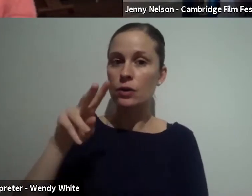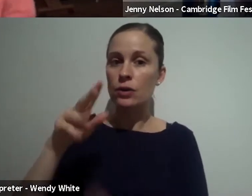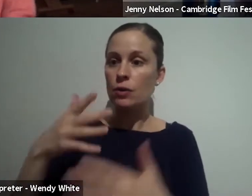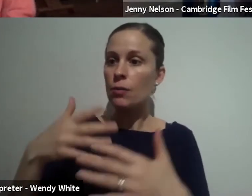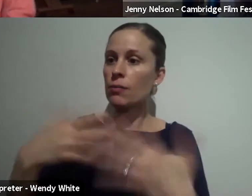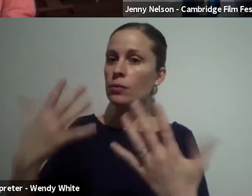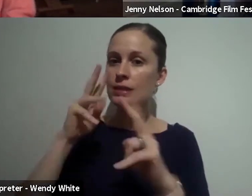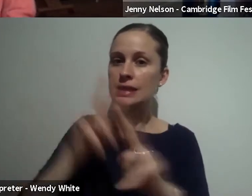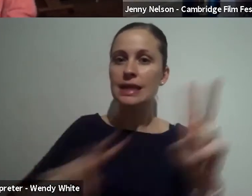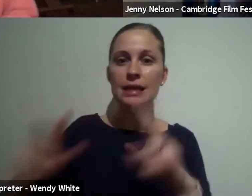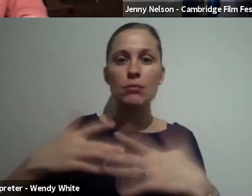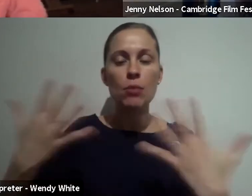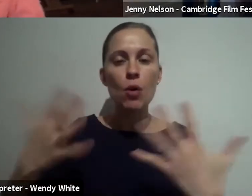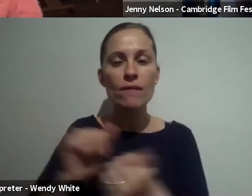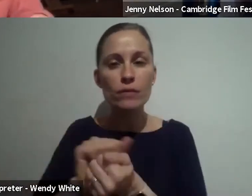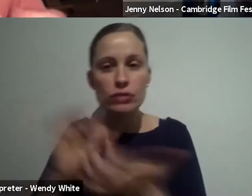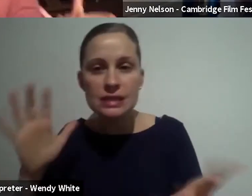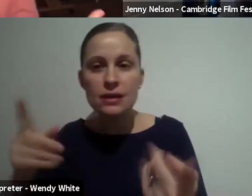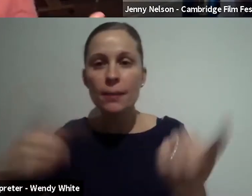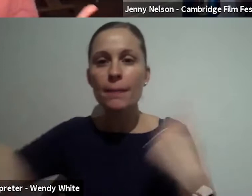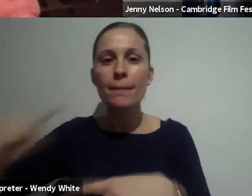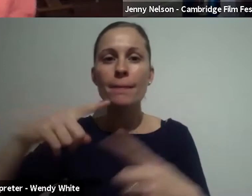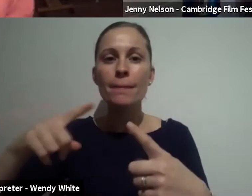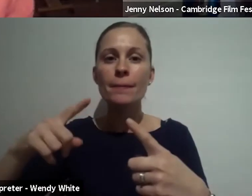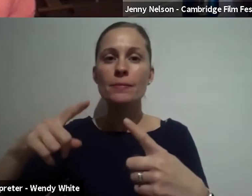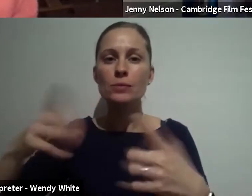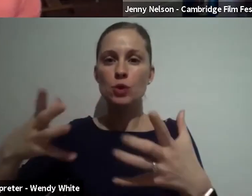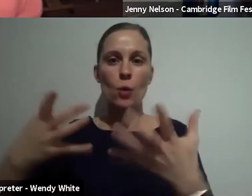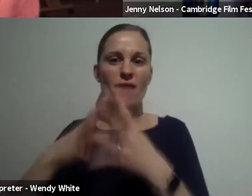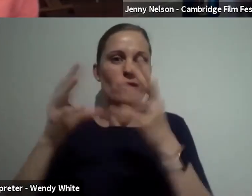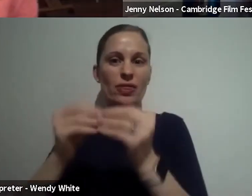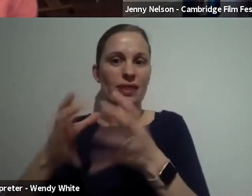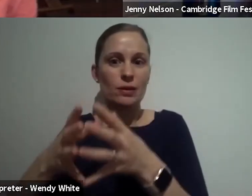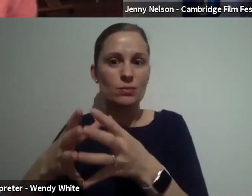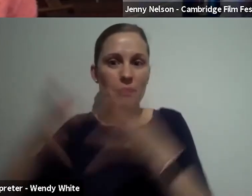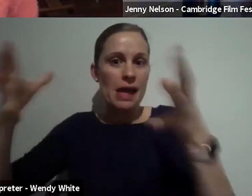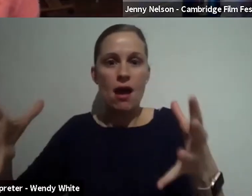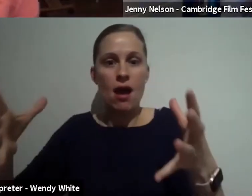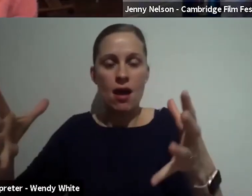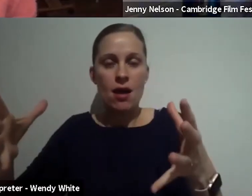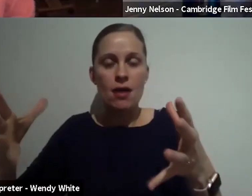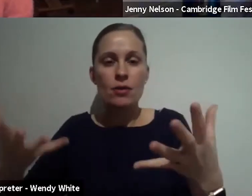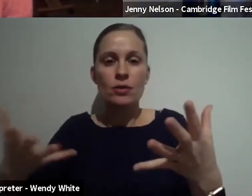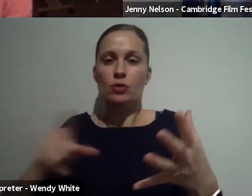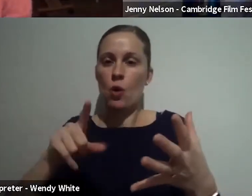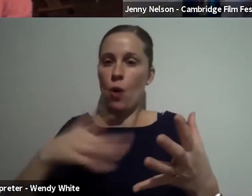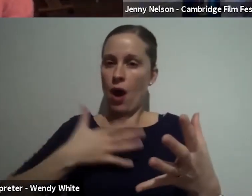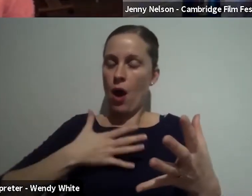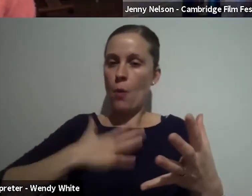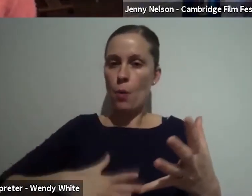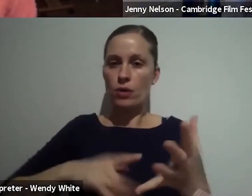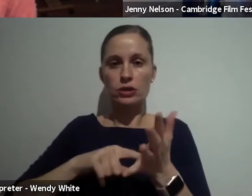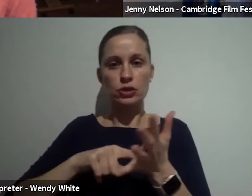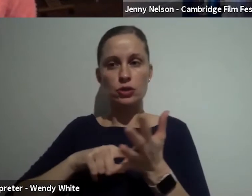freedom if the place you come from, it was bigger, no? So, and that's what I wanted to have